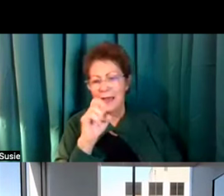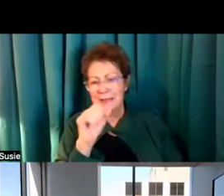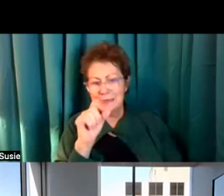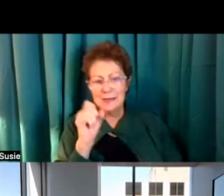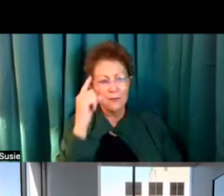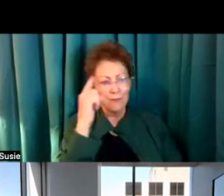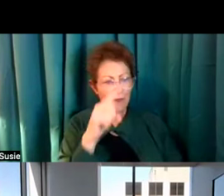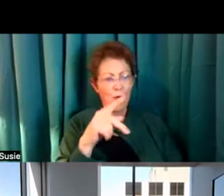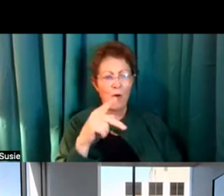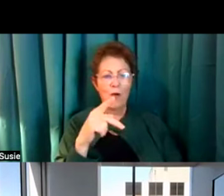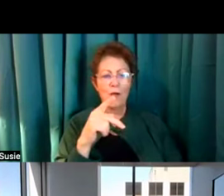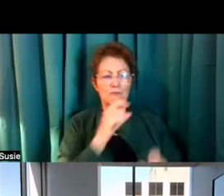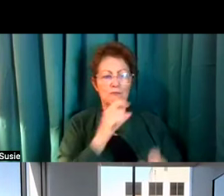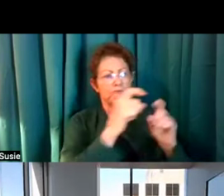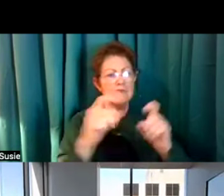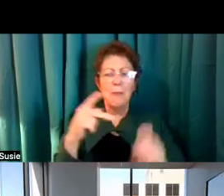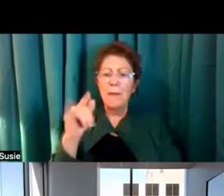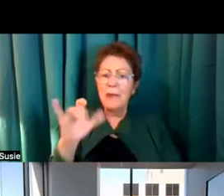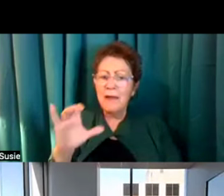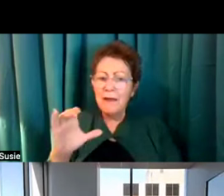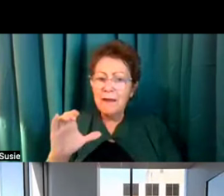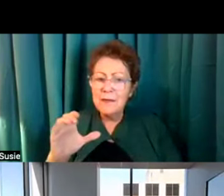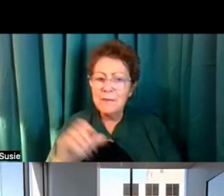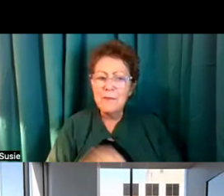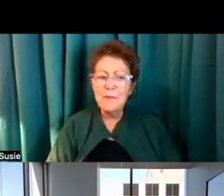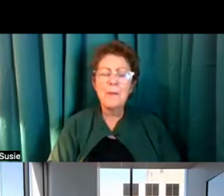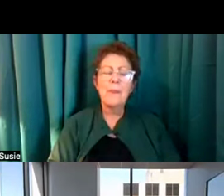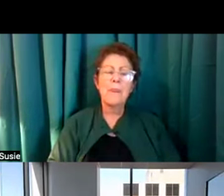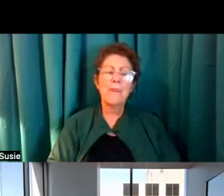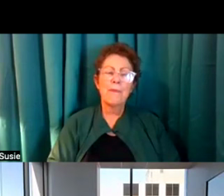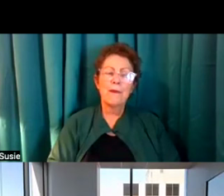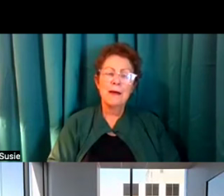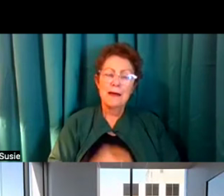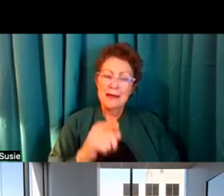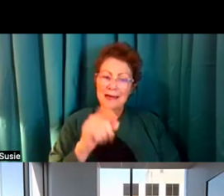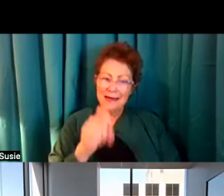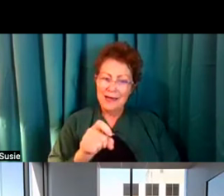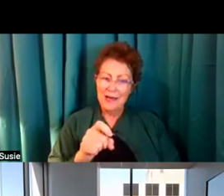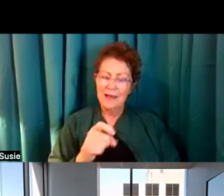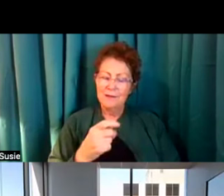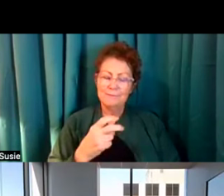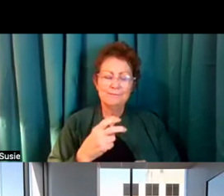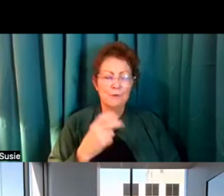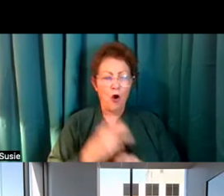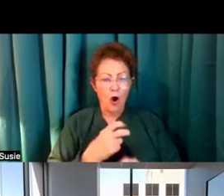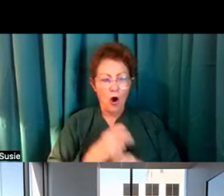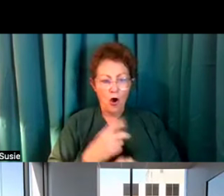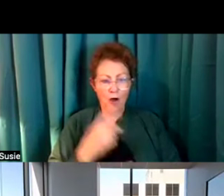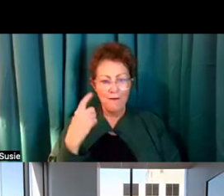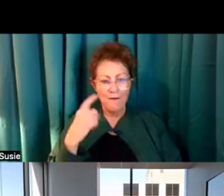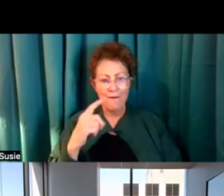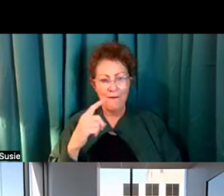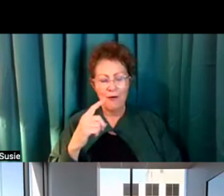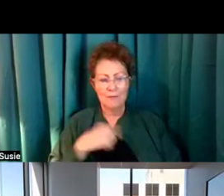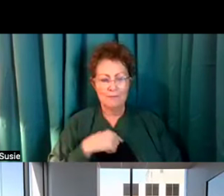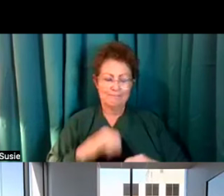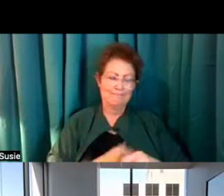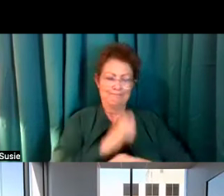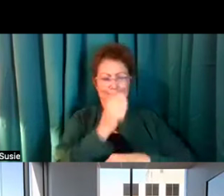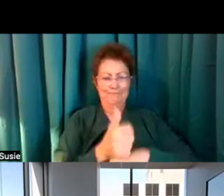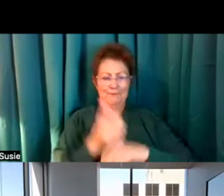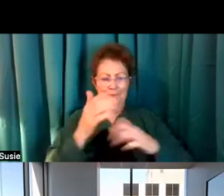of the public. And so this can often be hard for especially founders of nonprofits